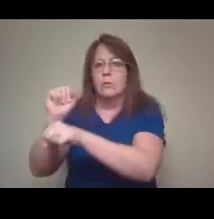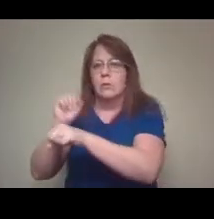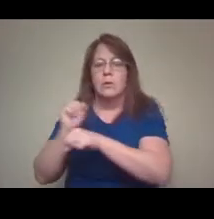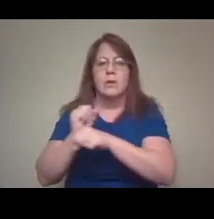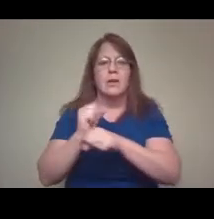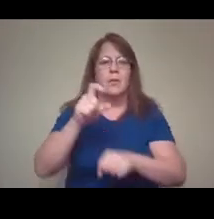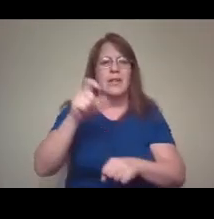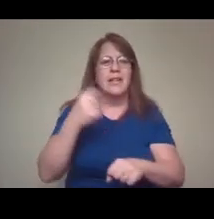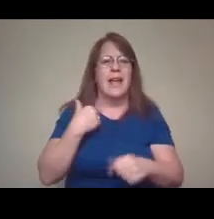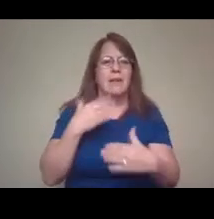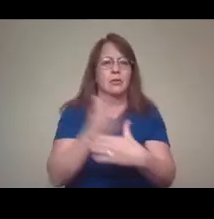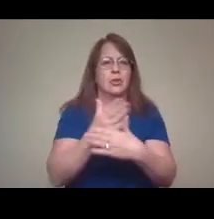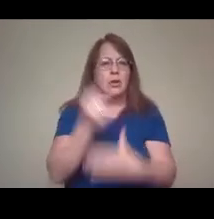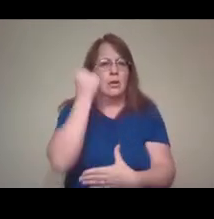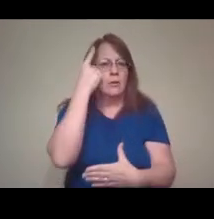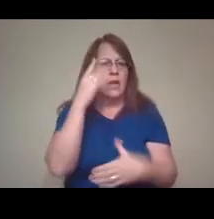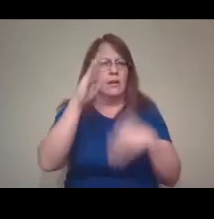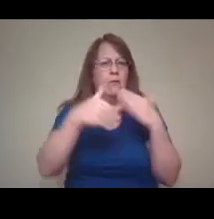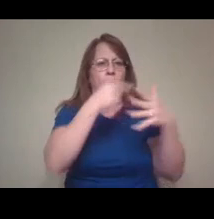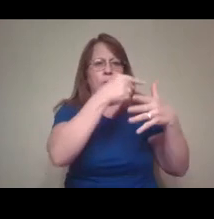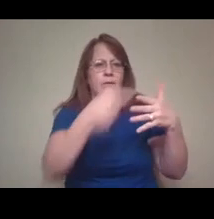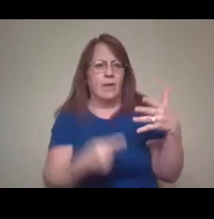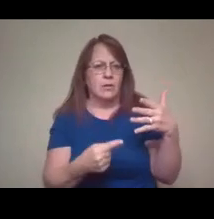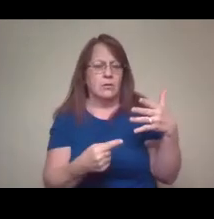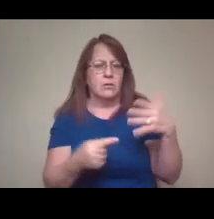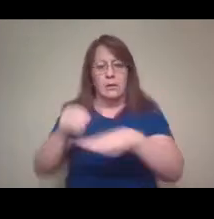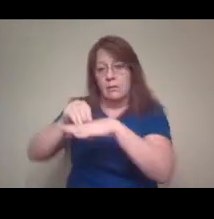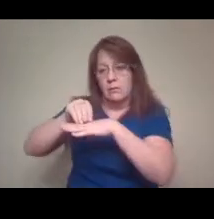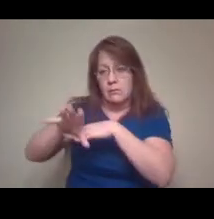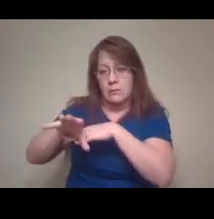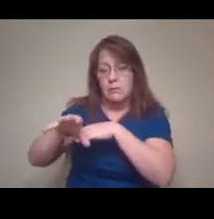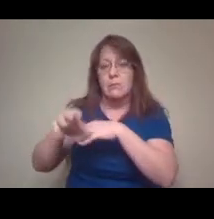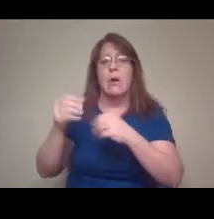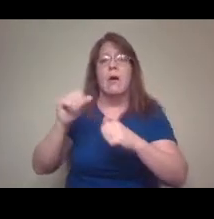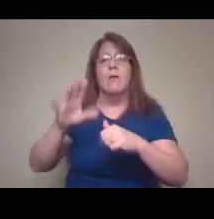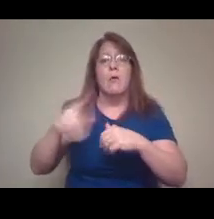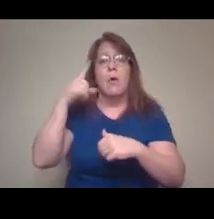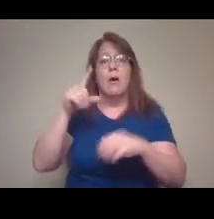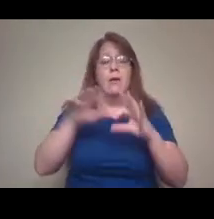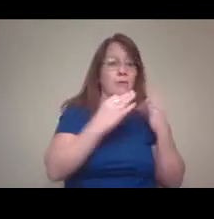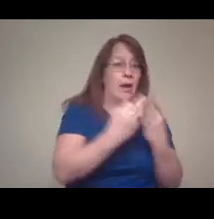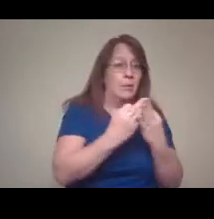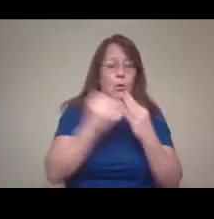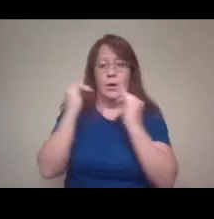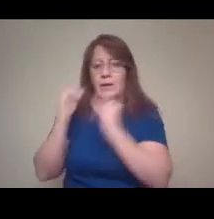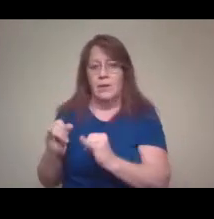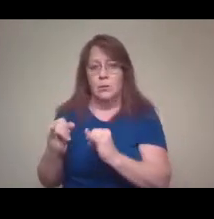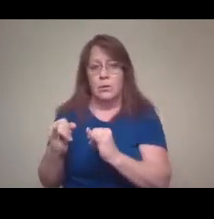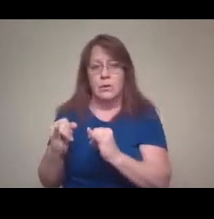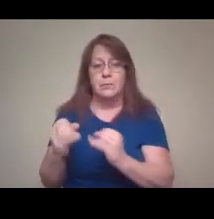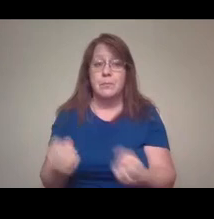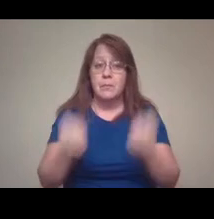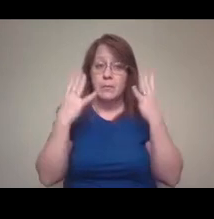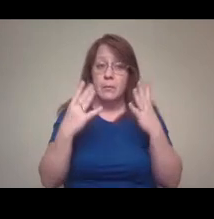of the many factors that can influence health outcomes for an individual or a family. Many of these factors are